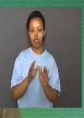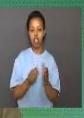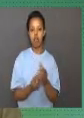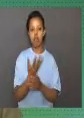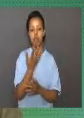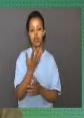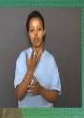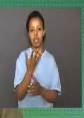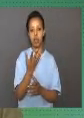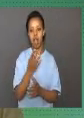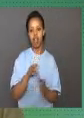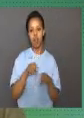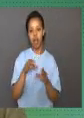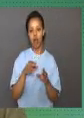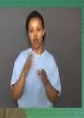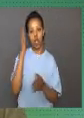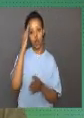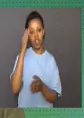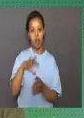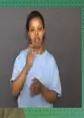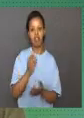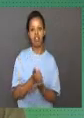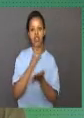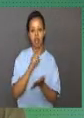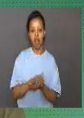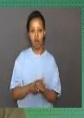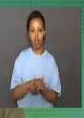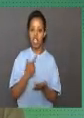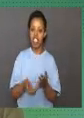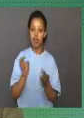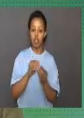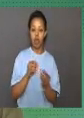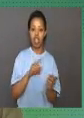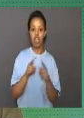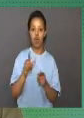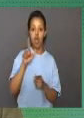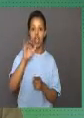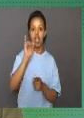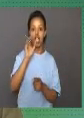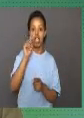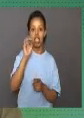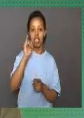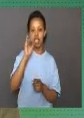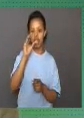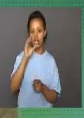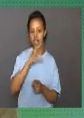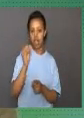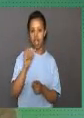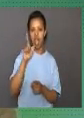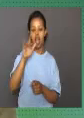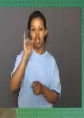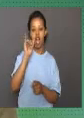viruses multiply. We also compared the lytic cycle and the